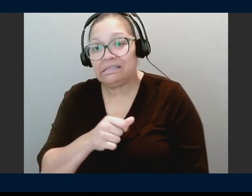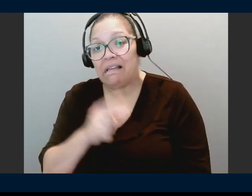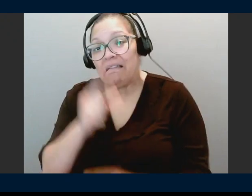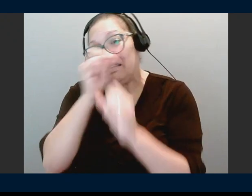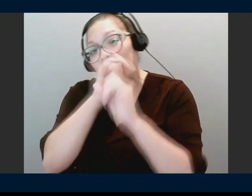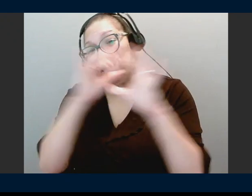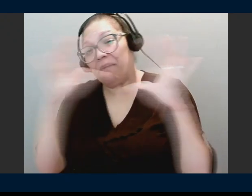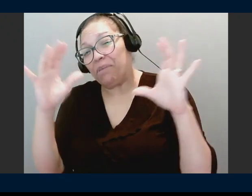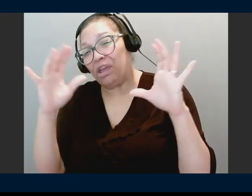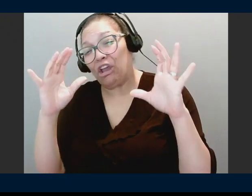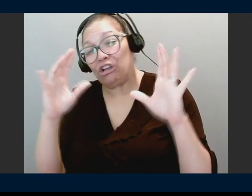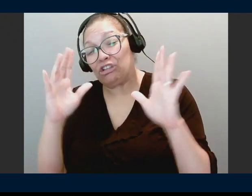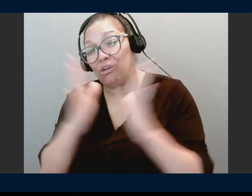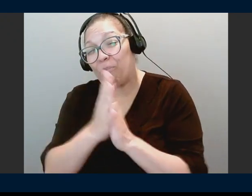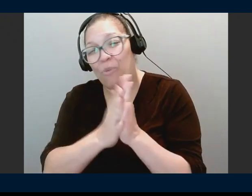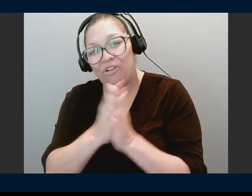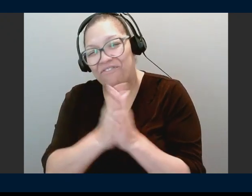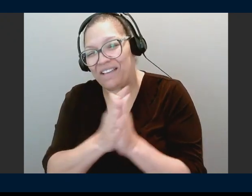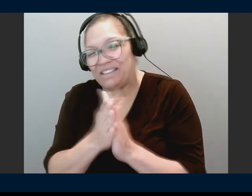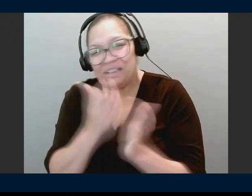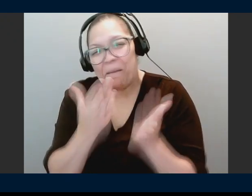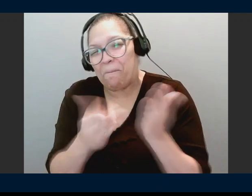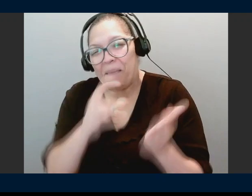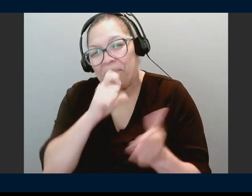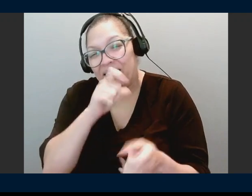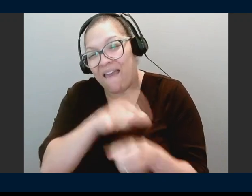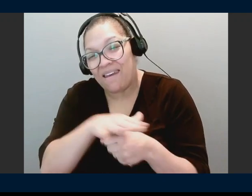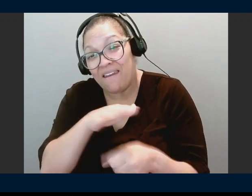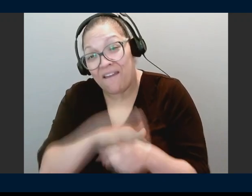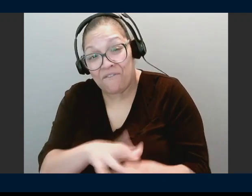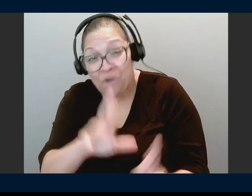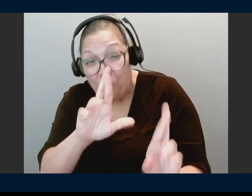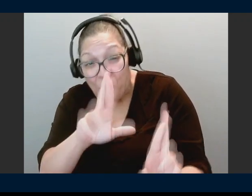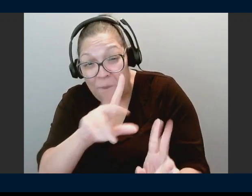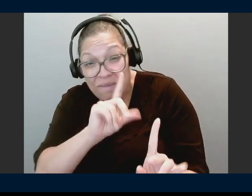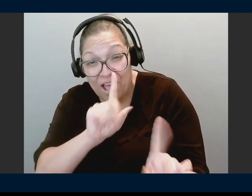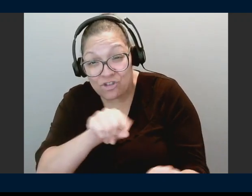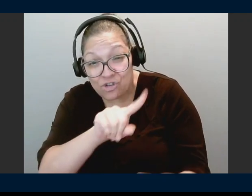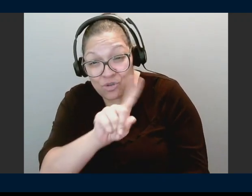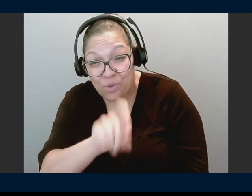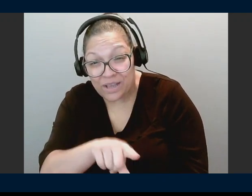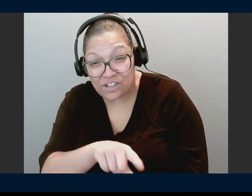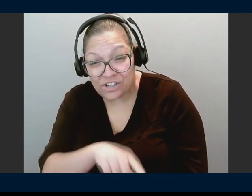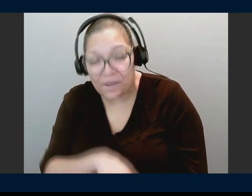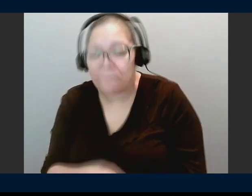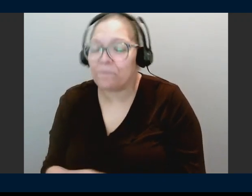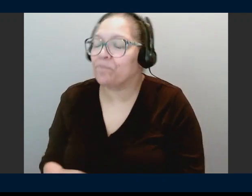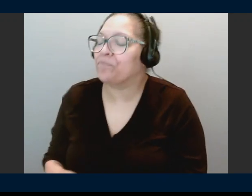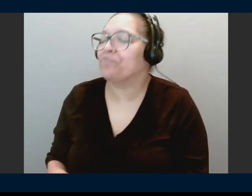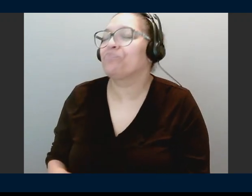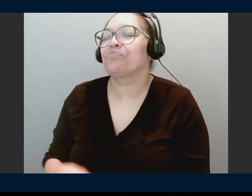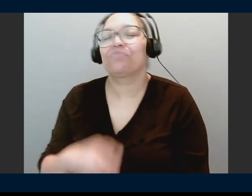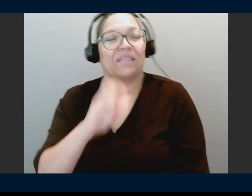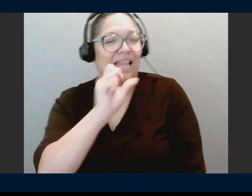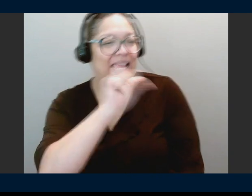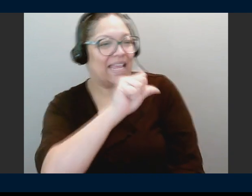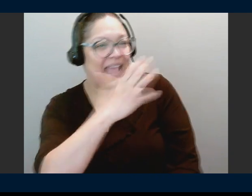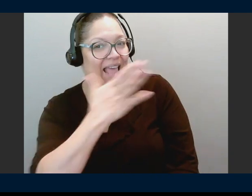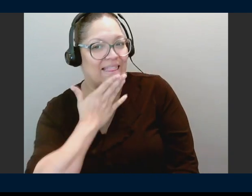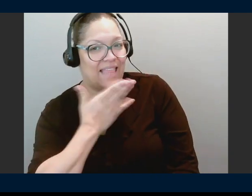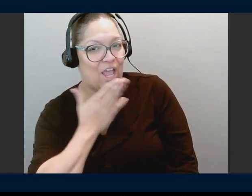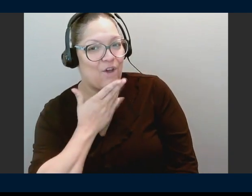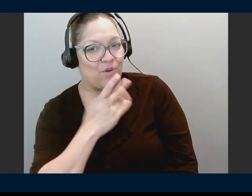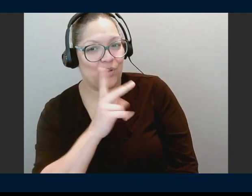might not be quite enough. I hope that answers your question. Yes, excuse me. Yes, thank you, it does.